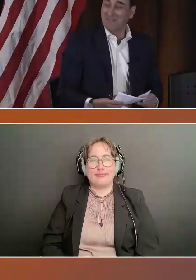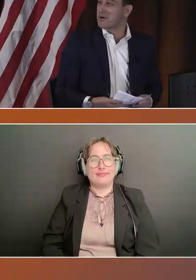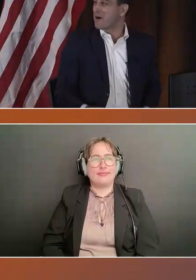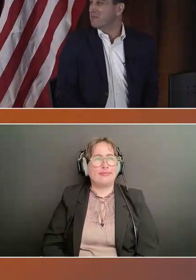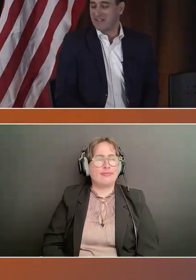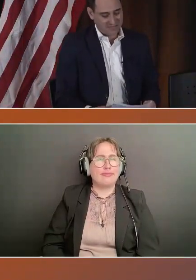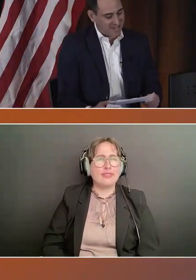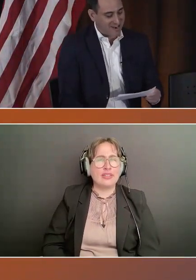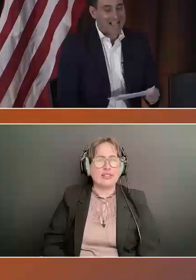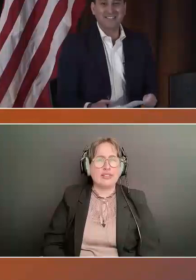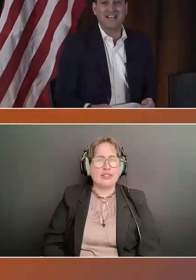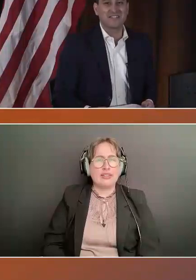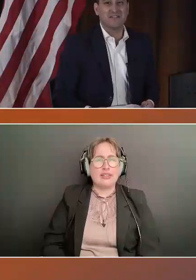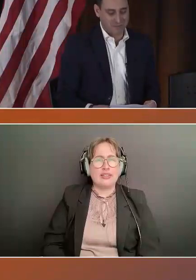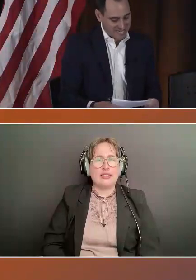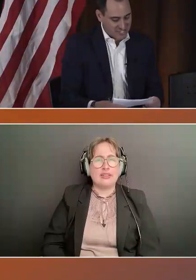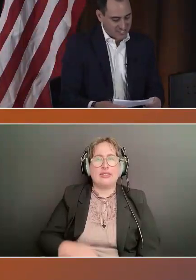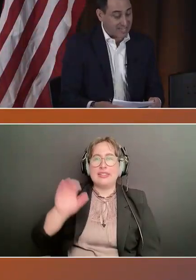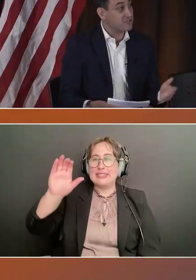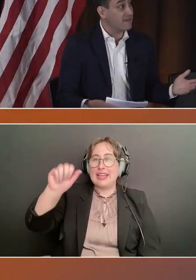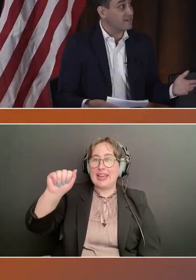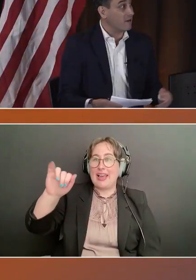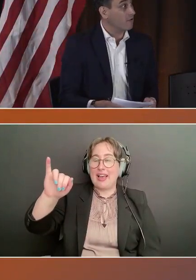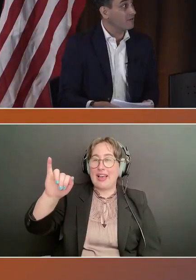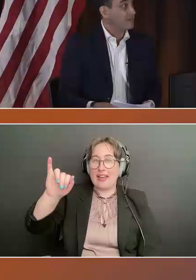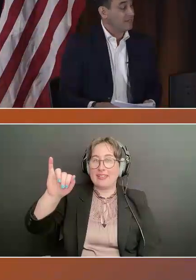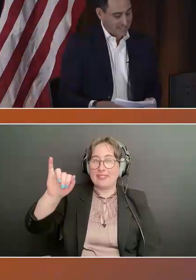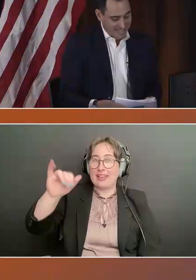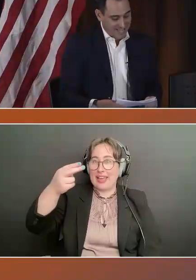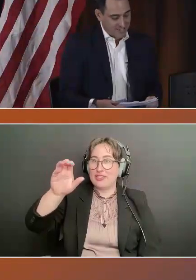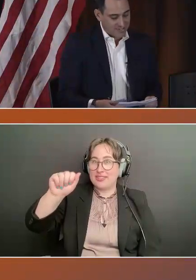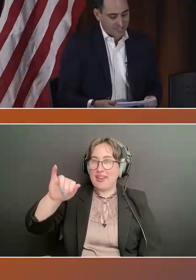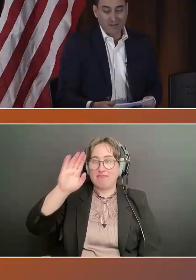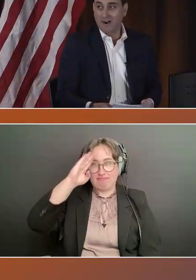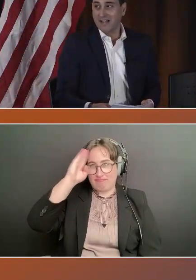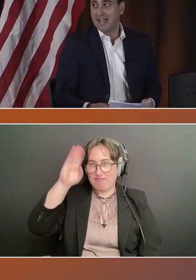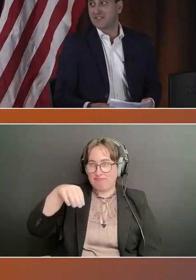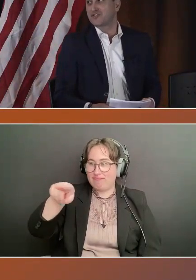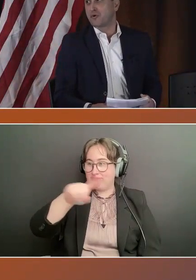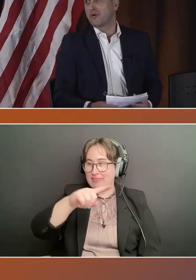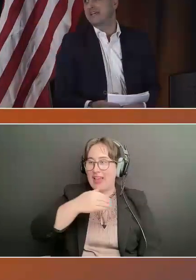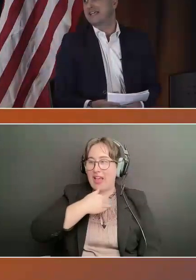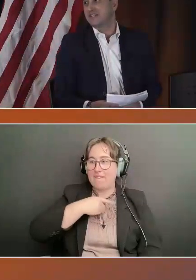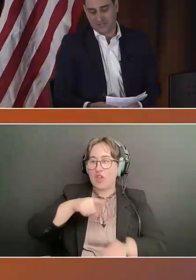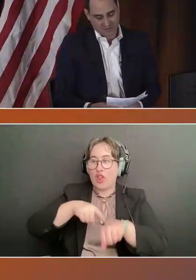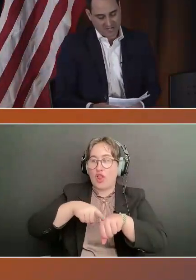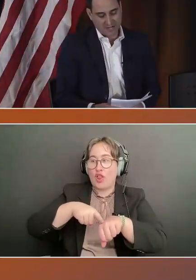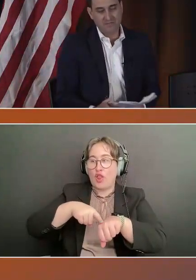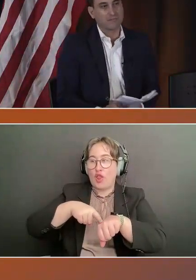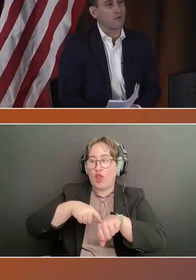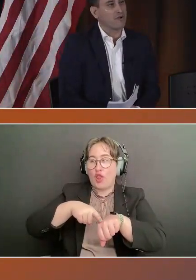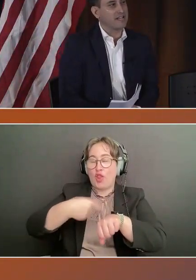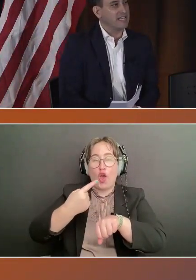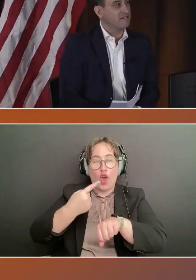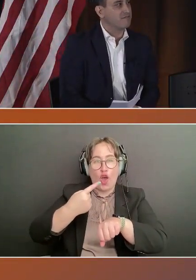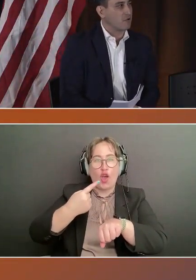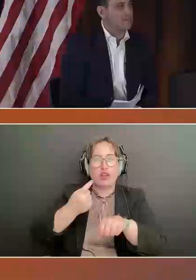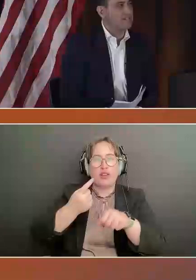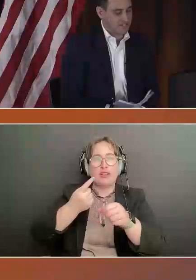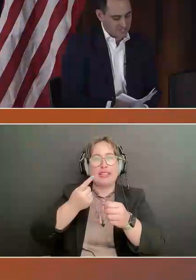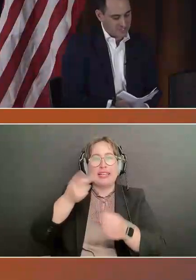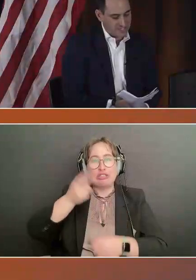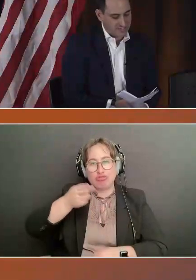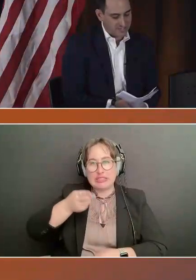The California Department of Healthcare Access and Information, as you may know, has a long and storied history of supporting